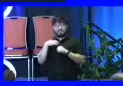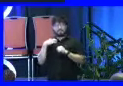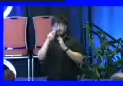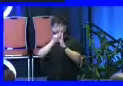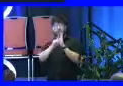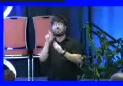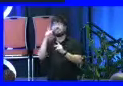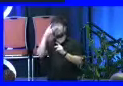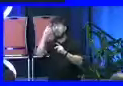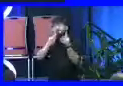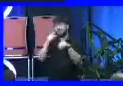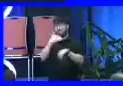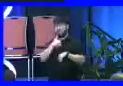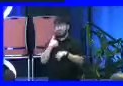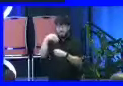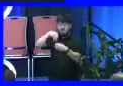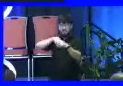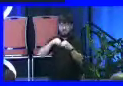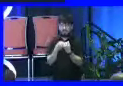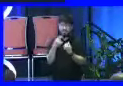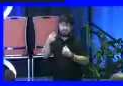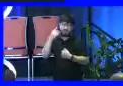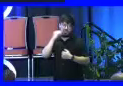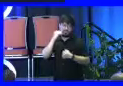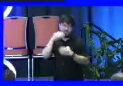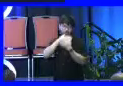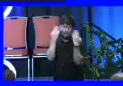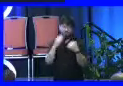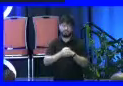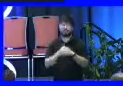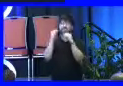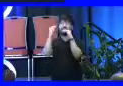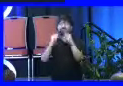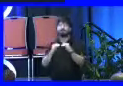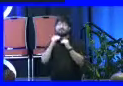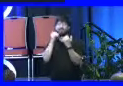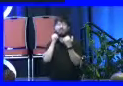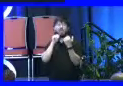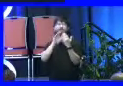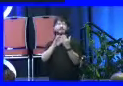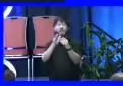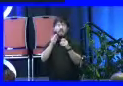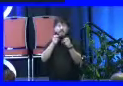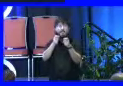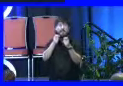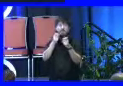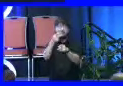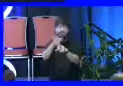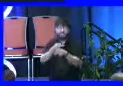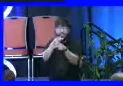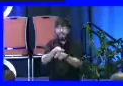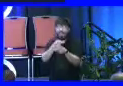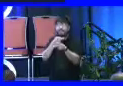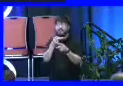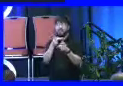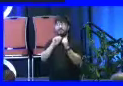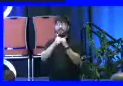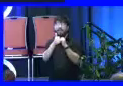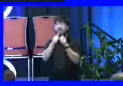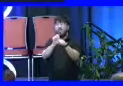experiencing homelessness. Partnering with managed care to identify people in the target population, and then work directly with